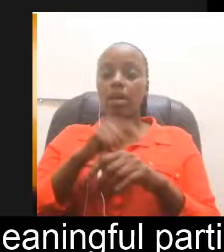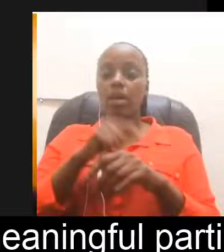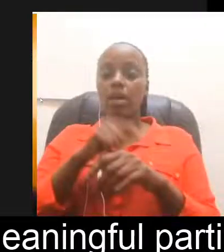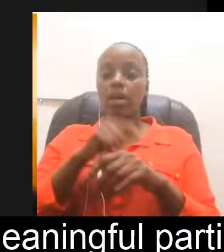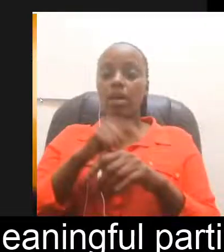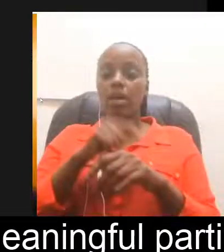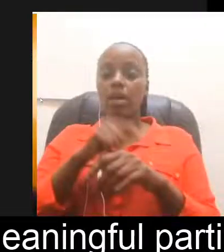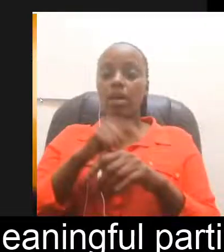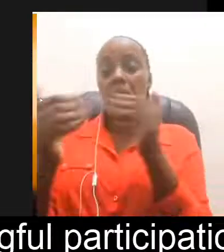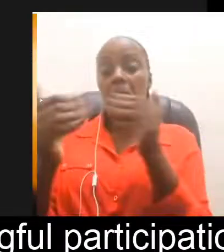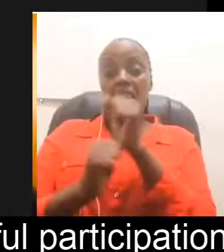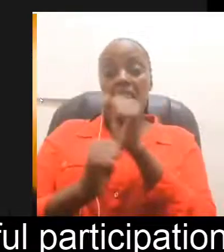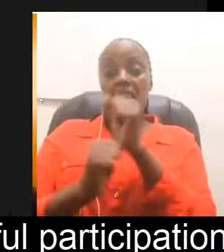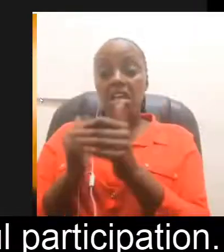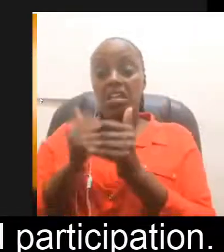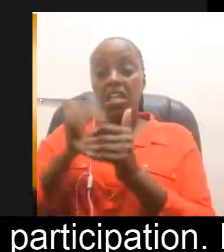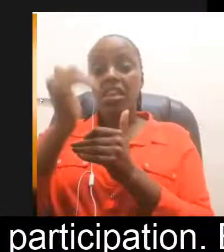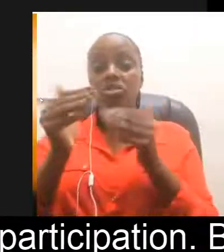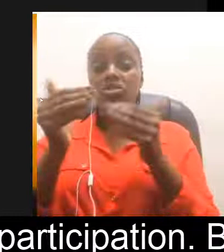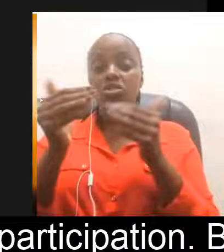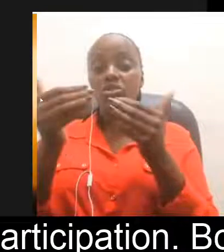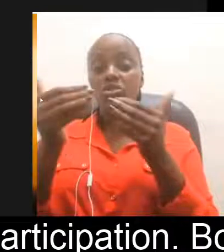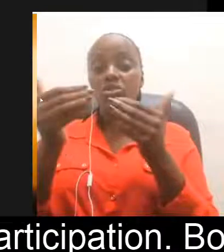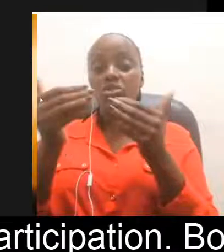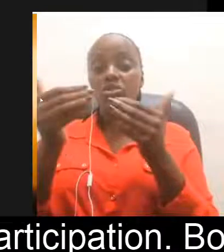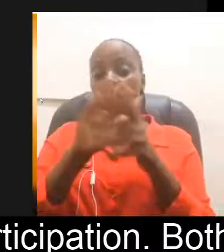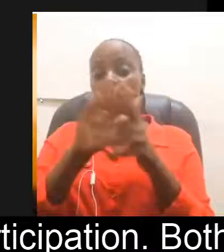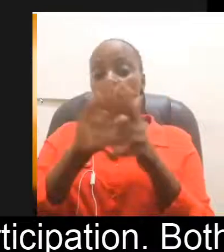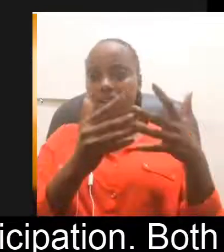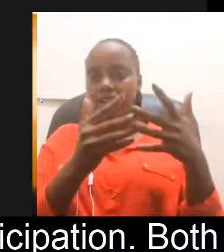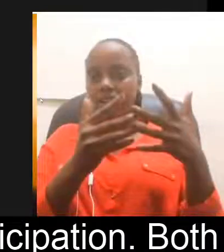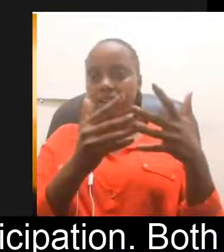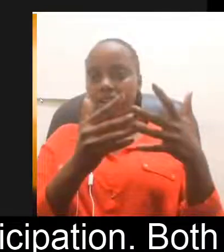or with the Charter. So I would